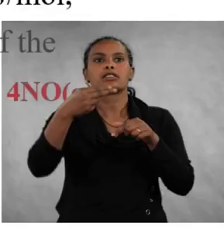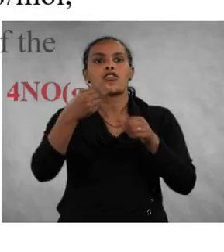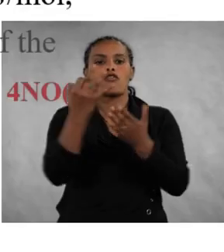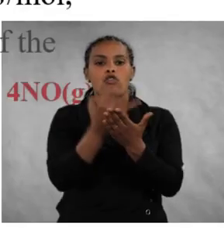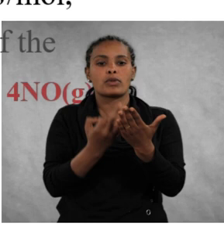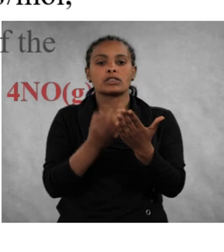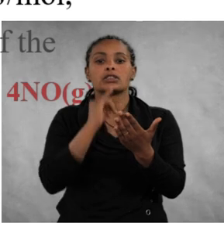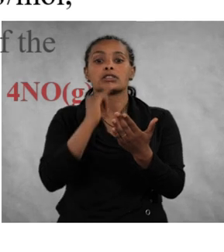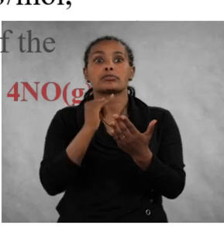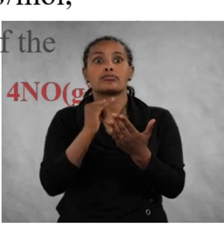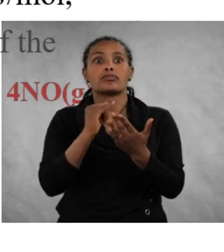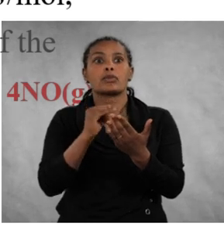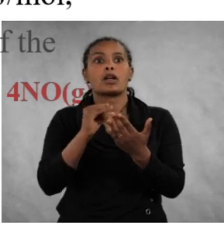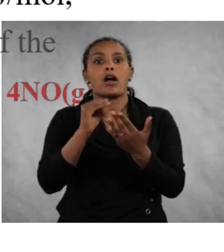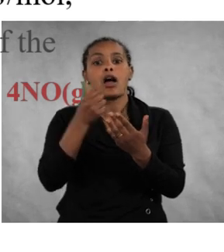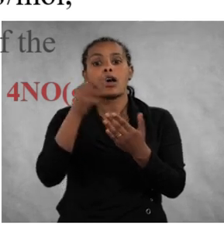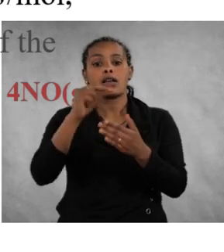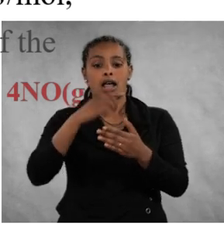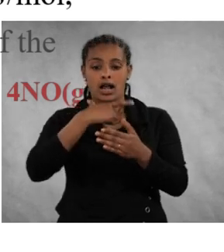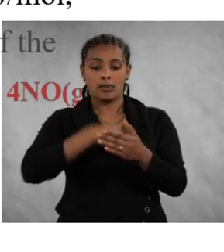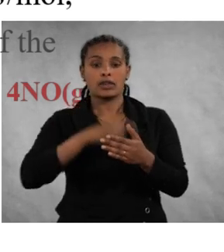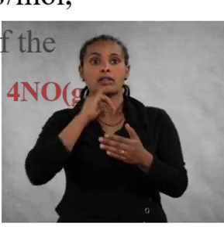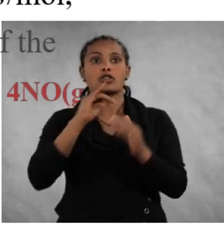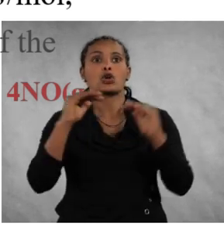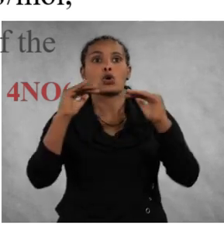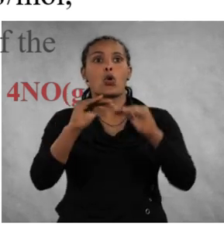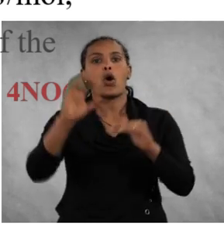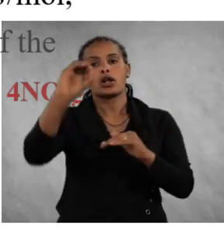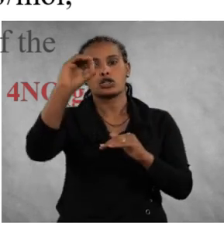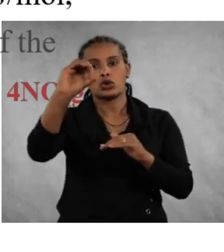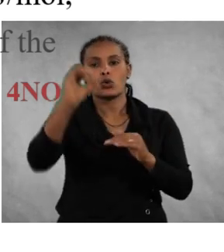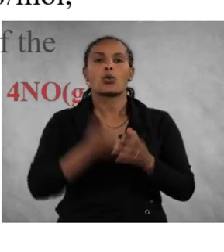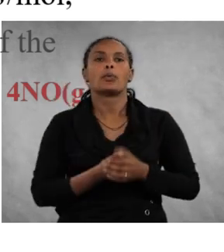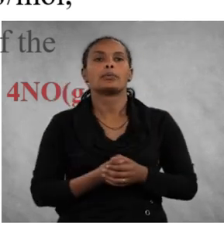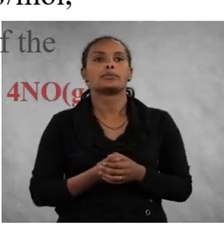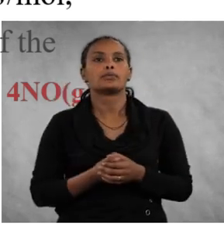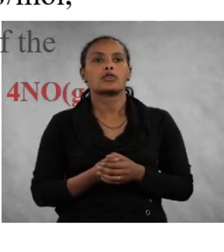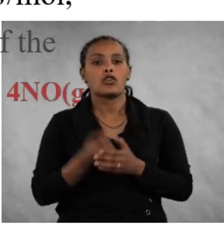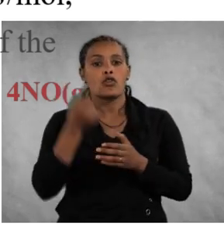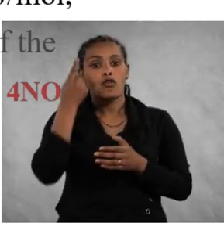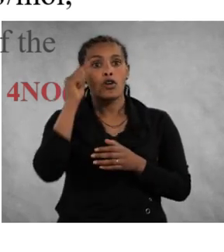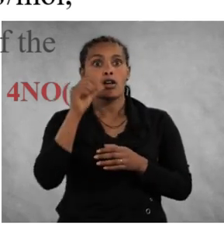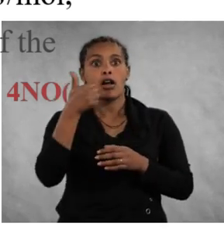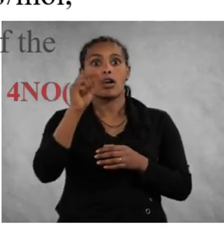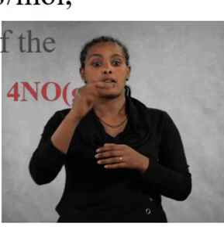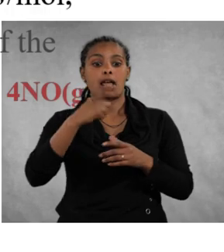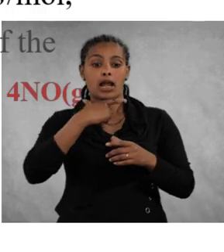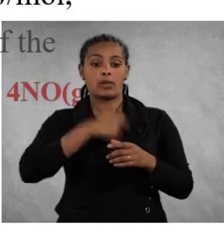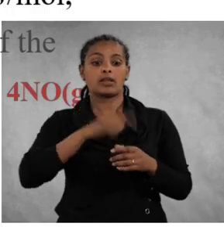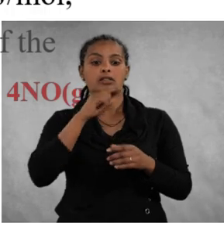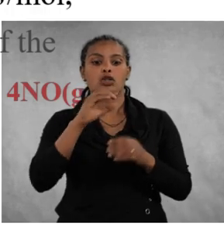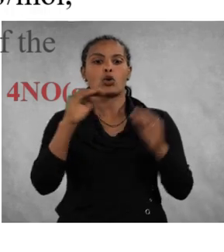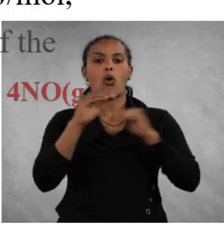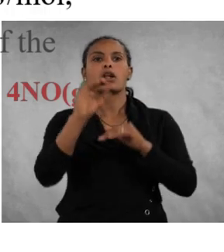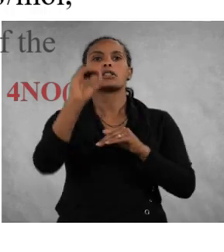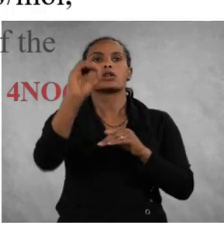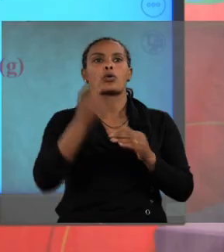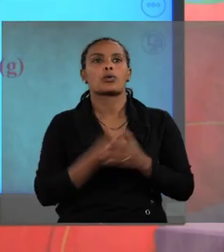formation for an element equal 0. For an element equal 0.